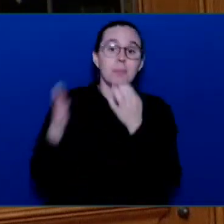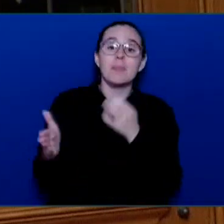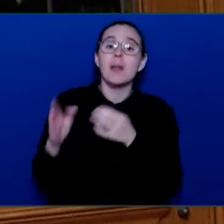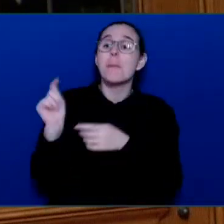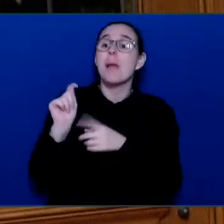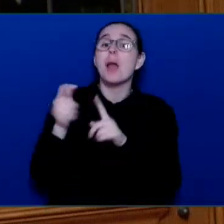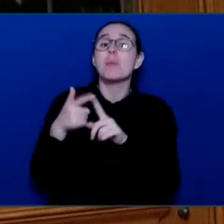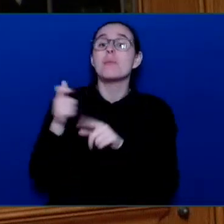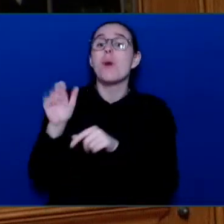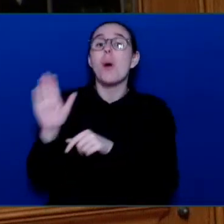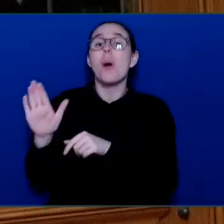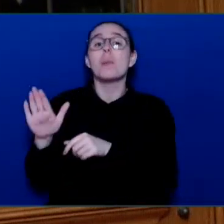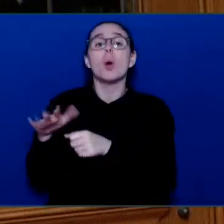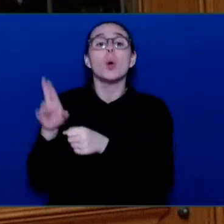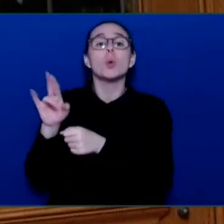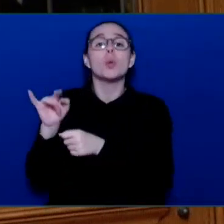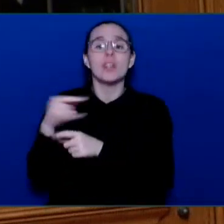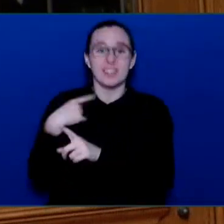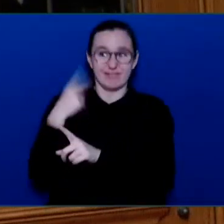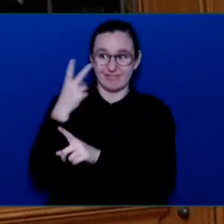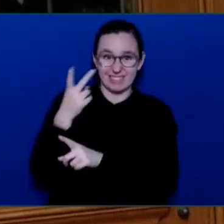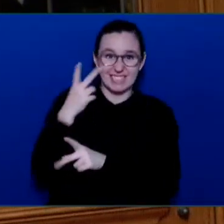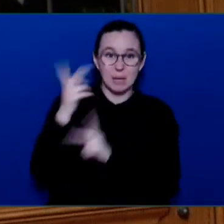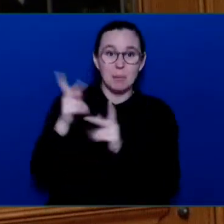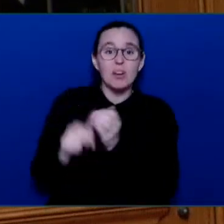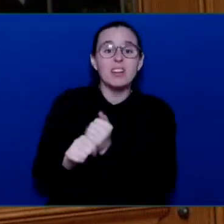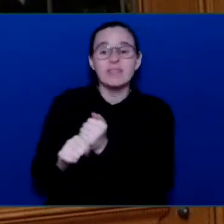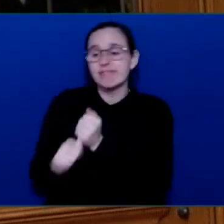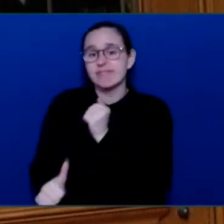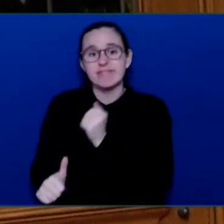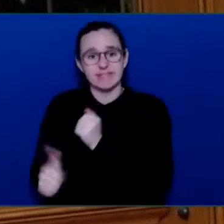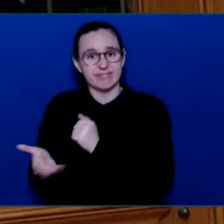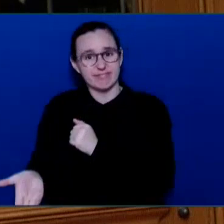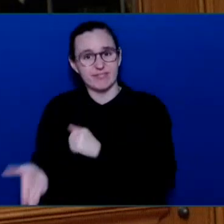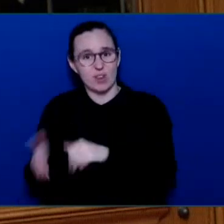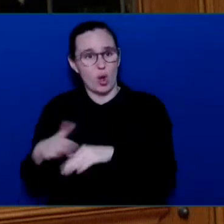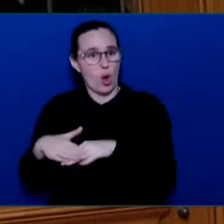and hours. I was told that the bathroom wasn't getting